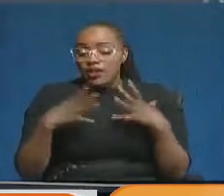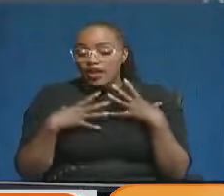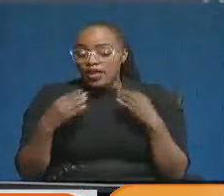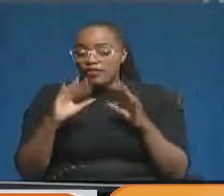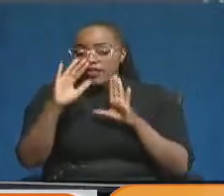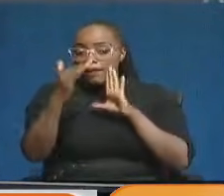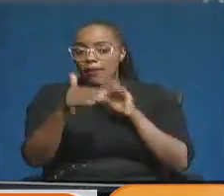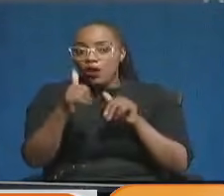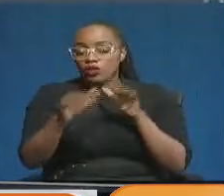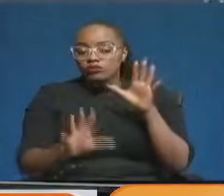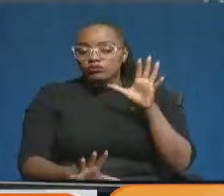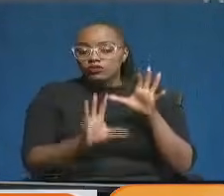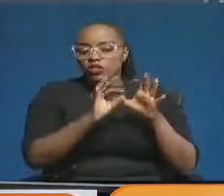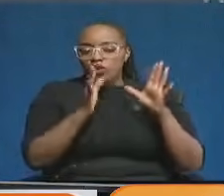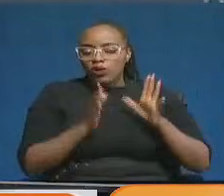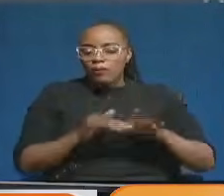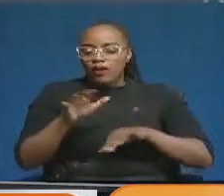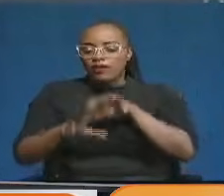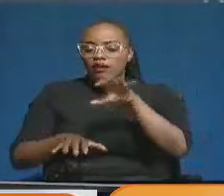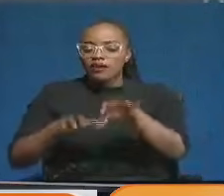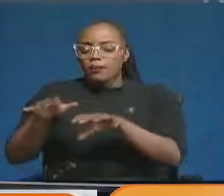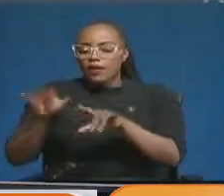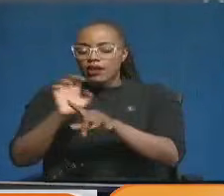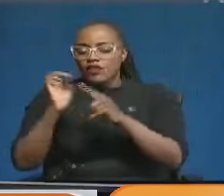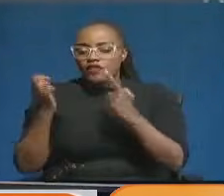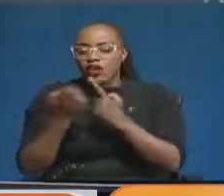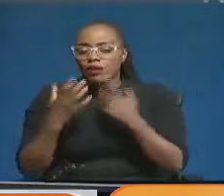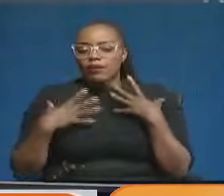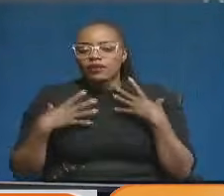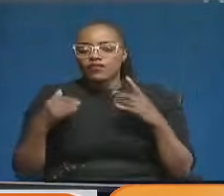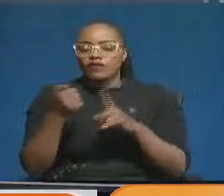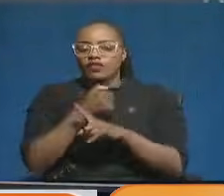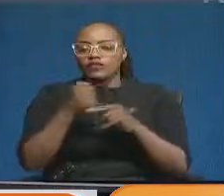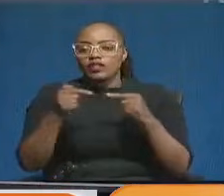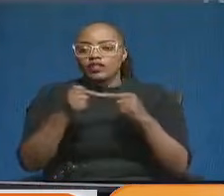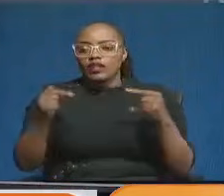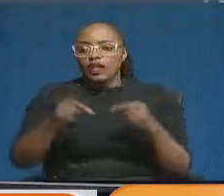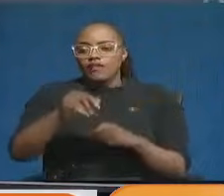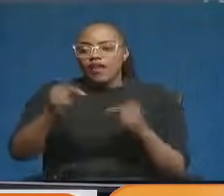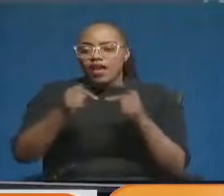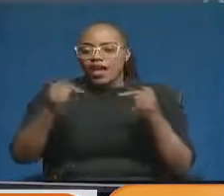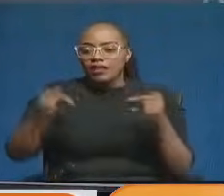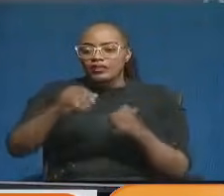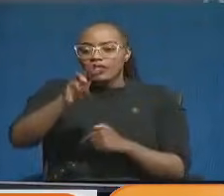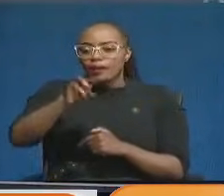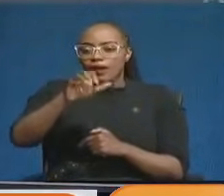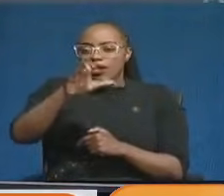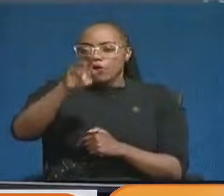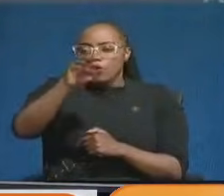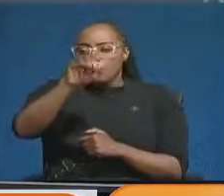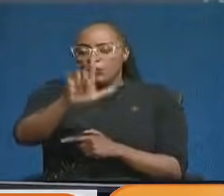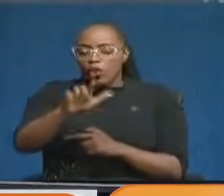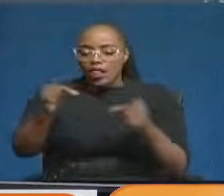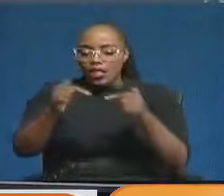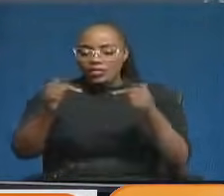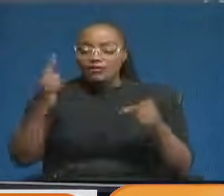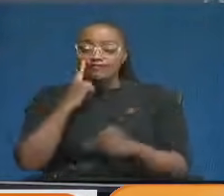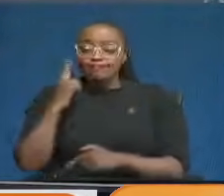approach linking human, animal, and environmental health in the fight against antimicrobial resistance. Lord Otieno has the